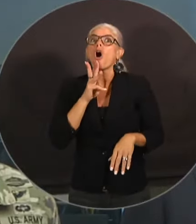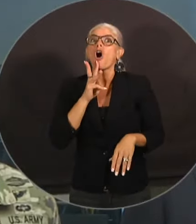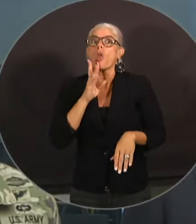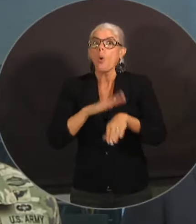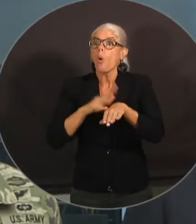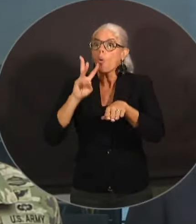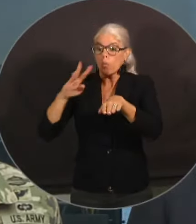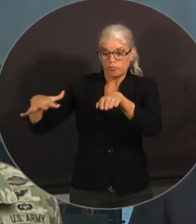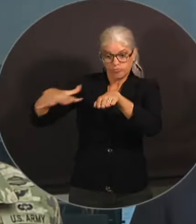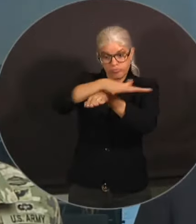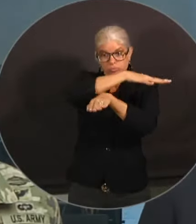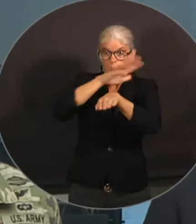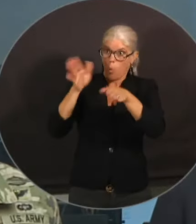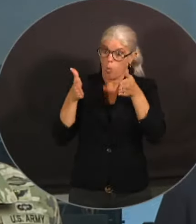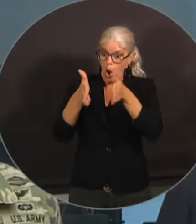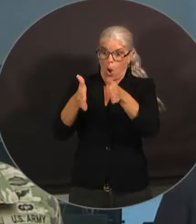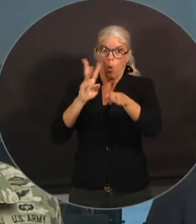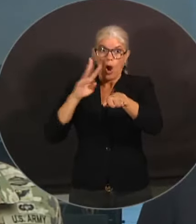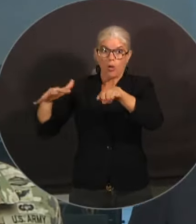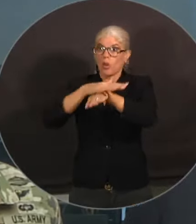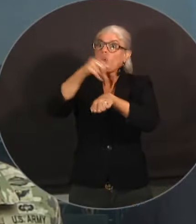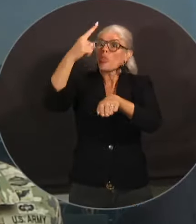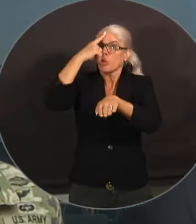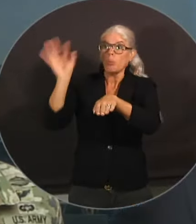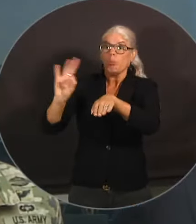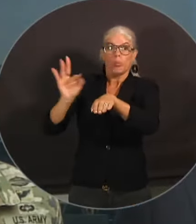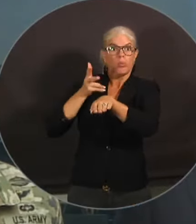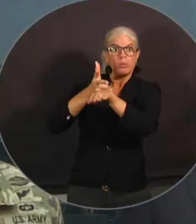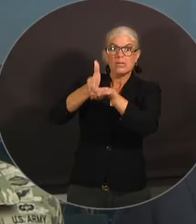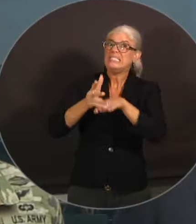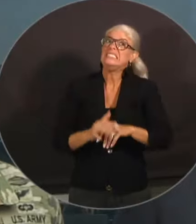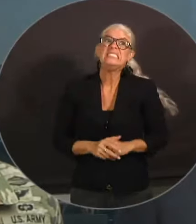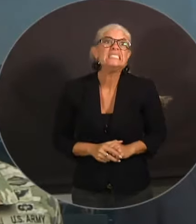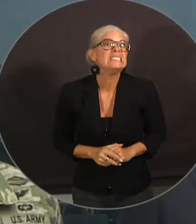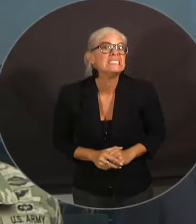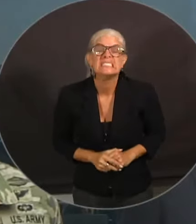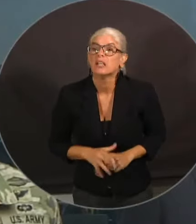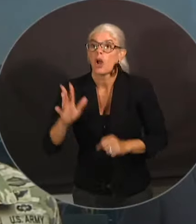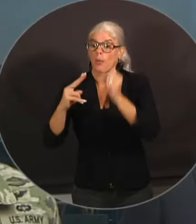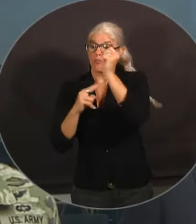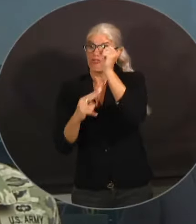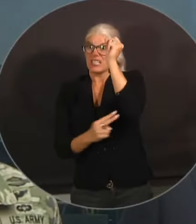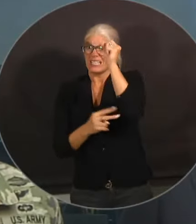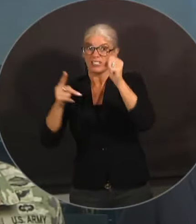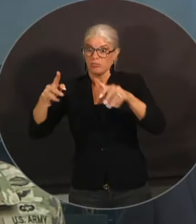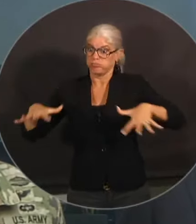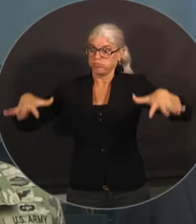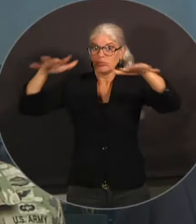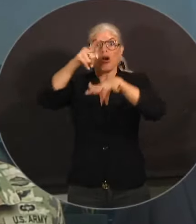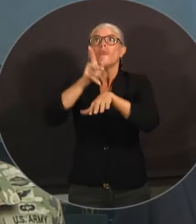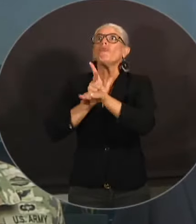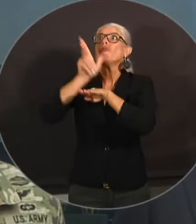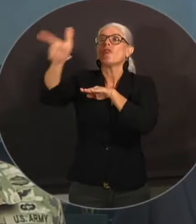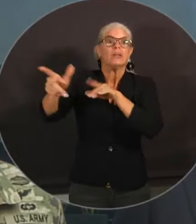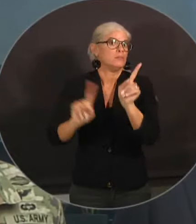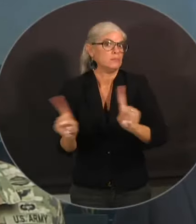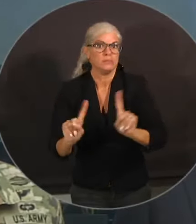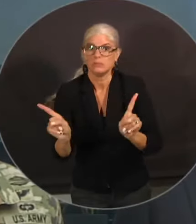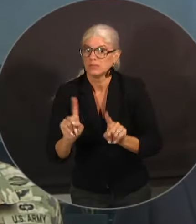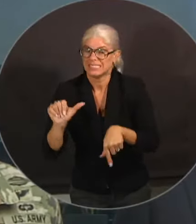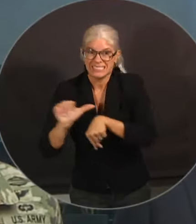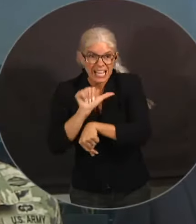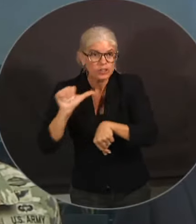through it, especially if it's around a culvert or a bridge. It can be very dangerous to drive through water. We